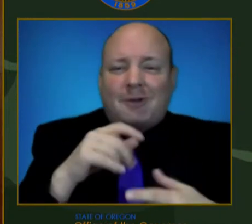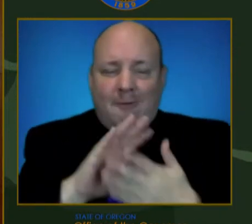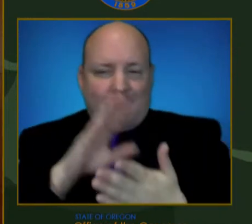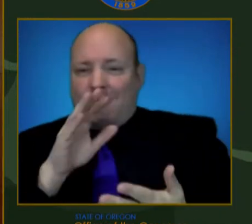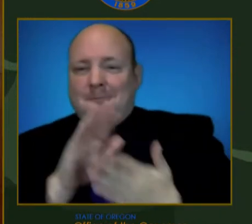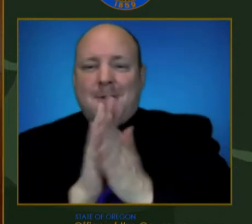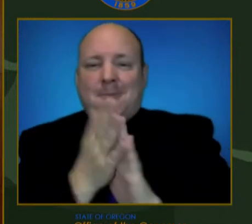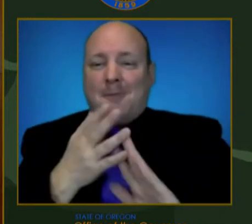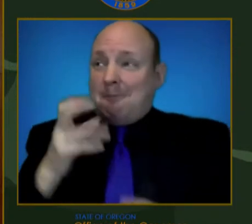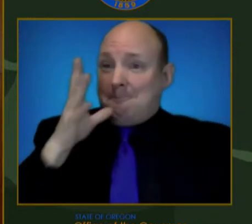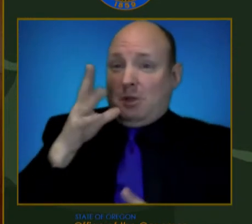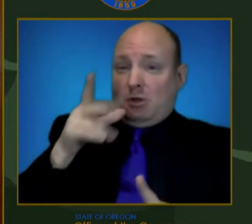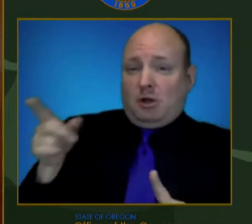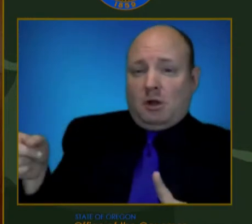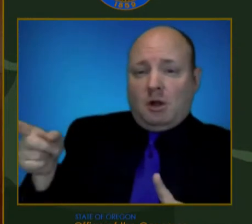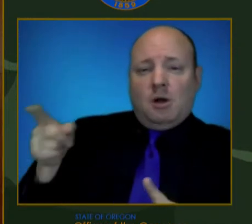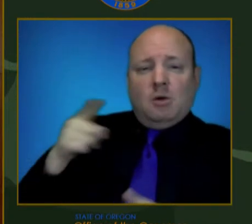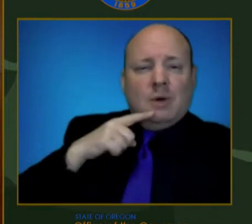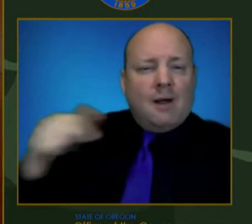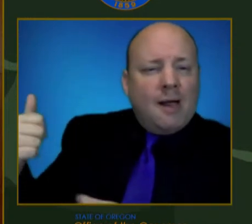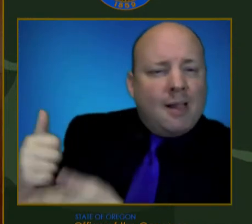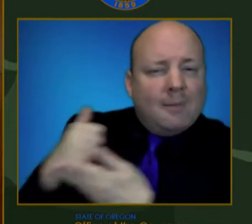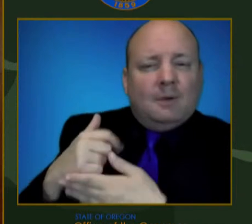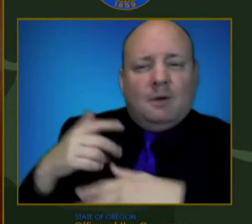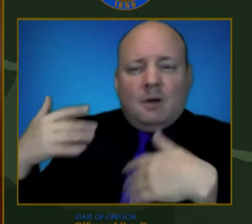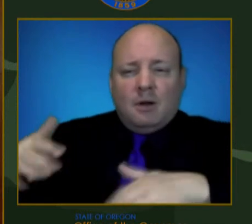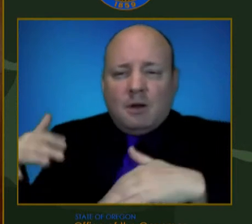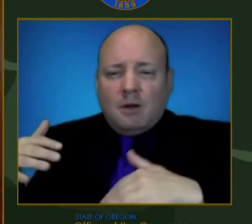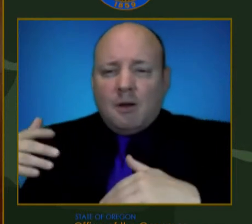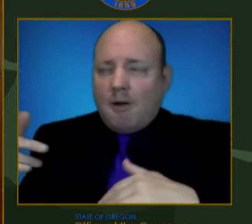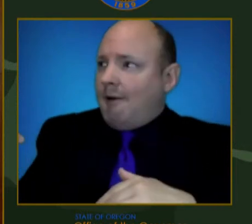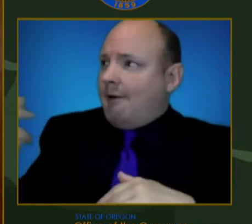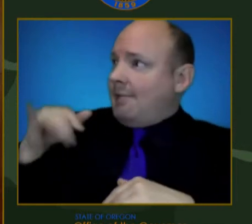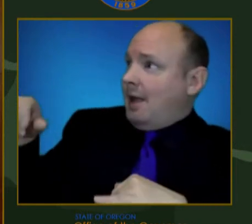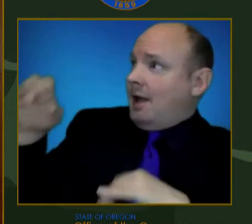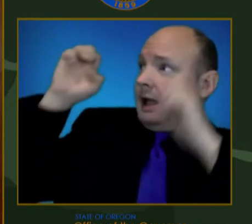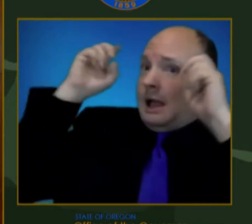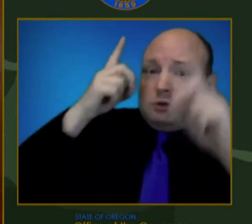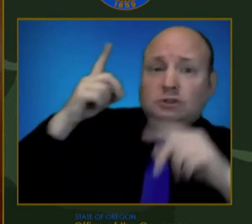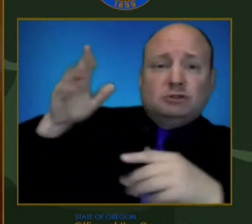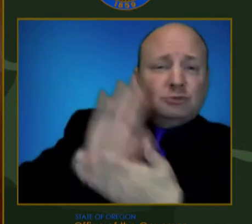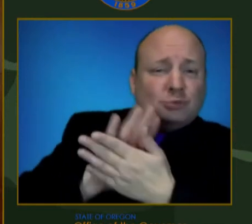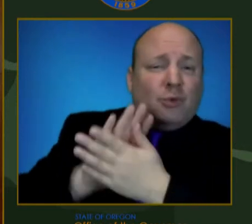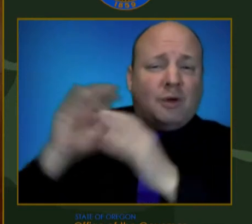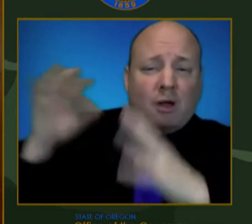mother, the hope I was given was extremely appreciated.